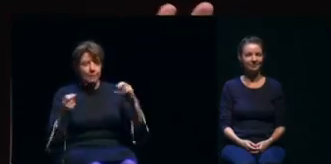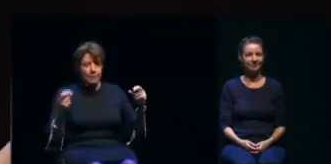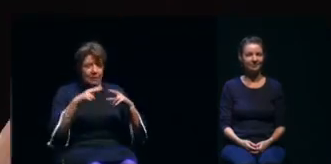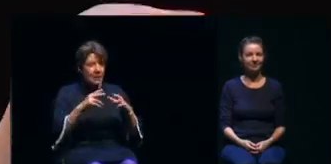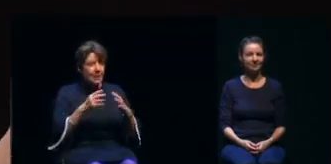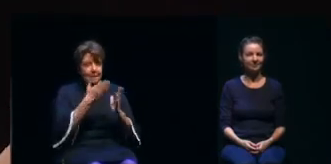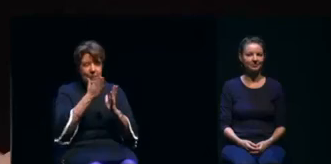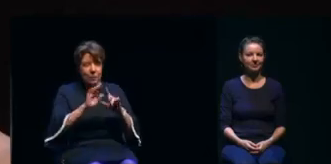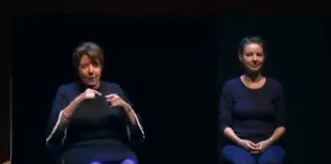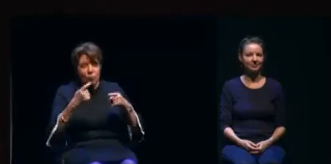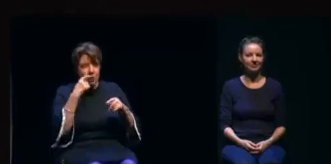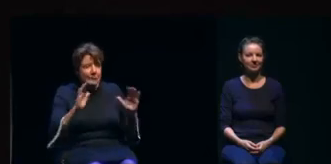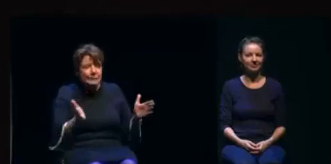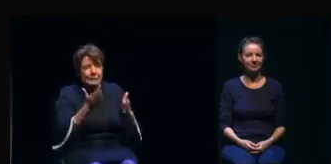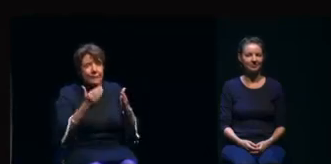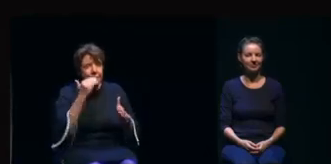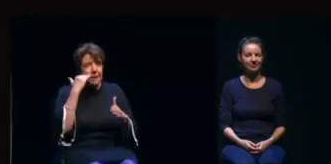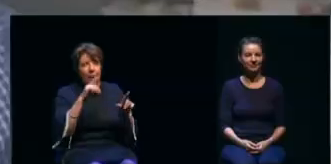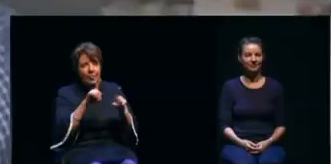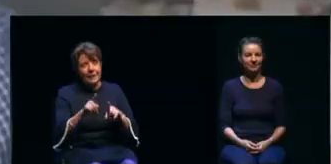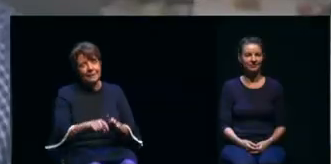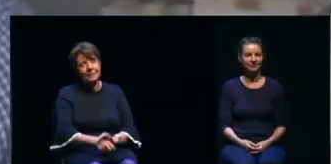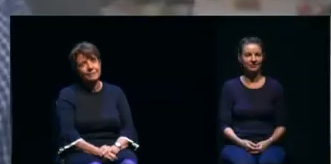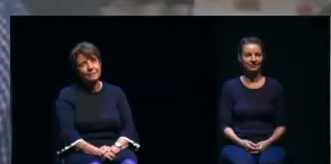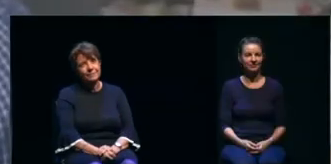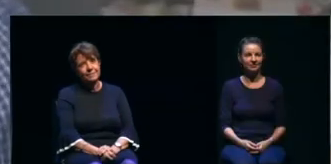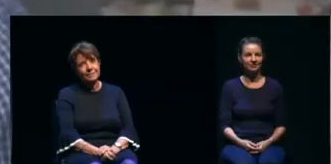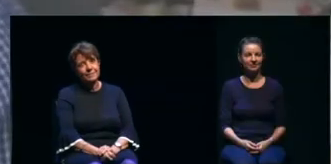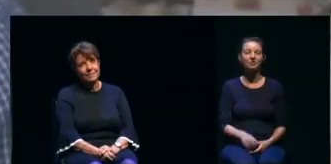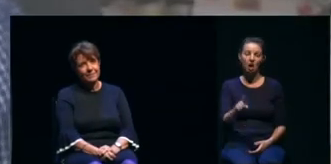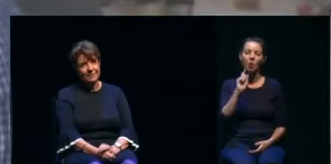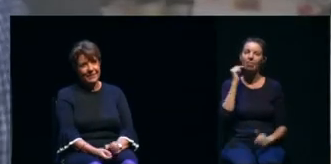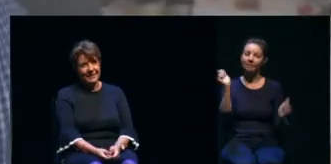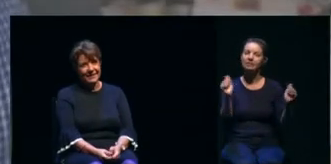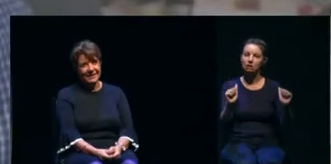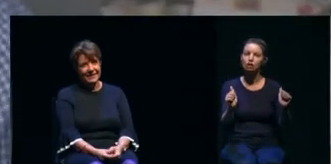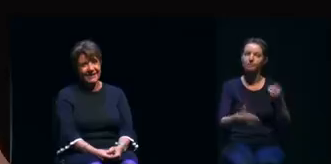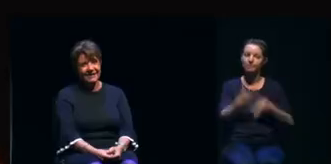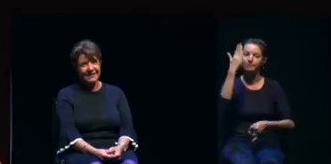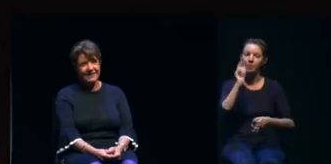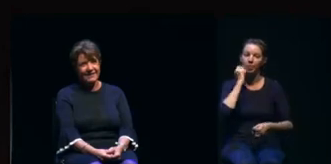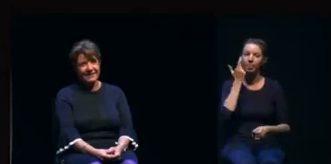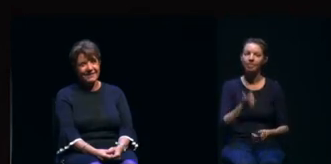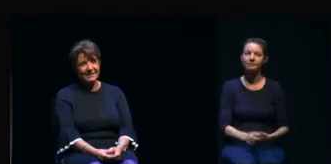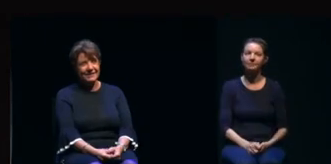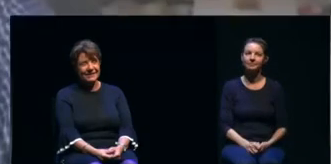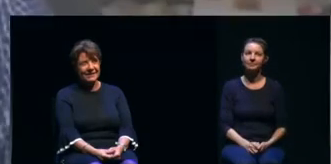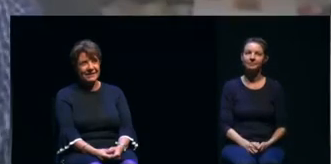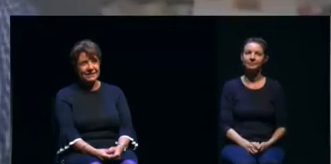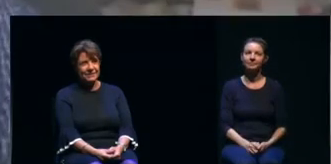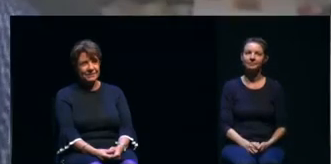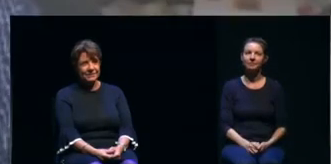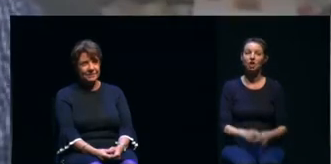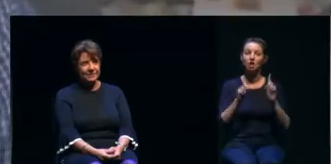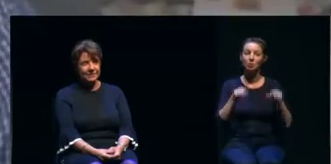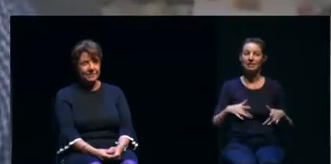doing all those nurturing female things. That will end, believe me. There is a point where you feel